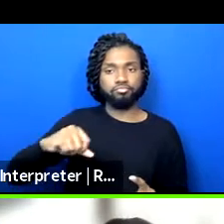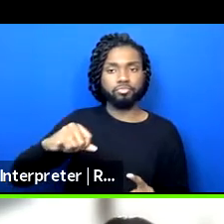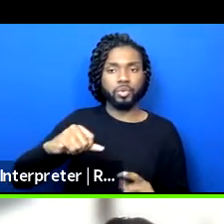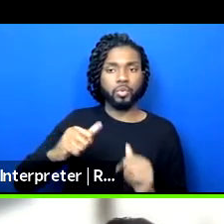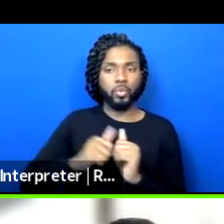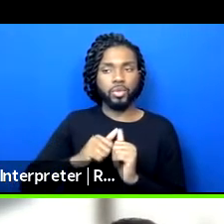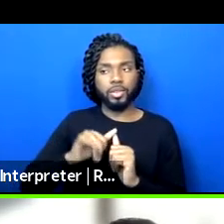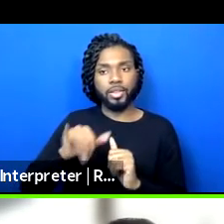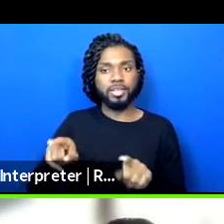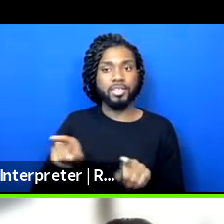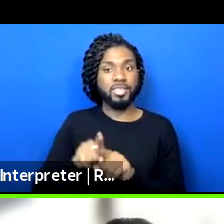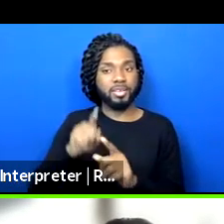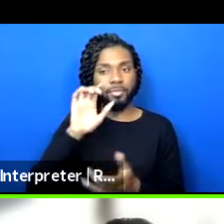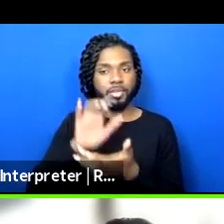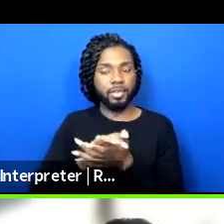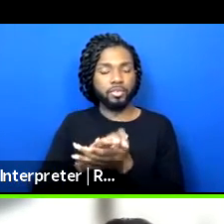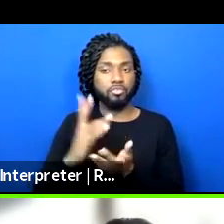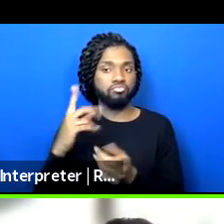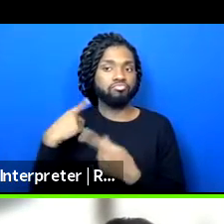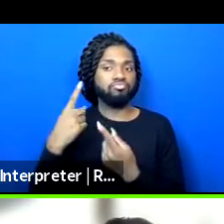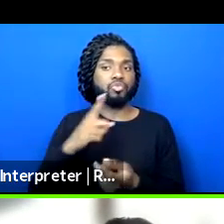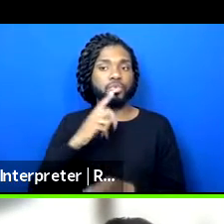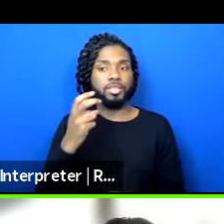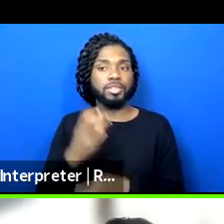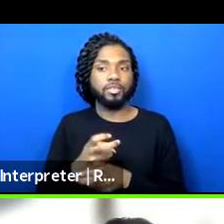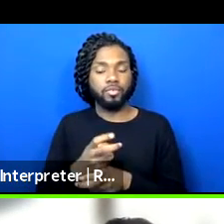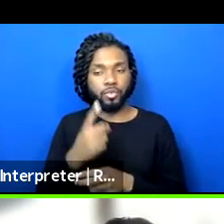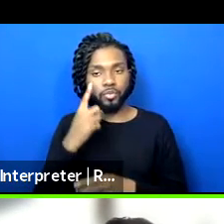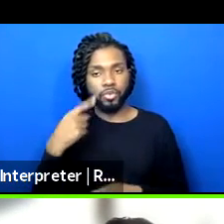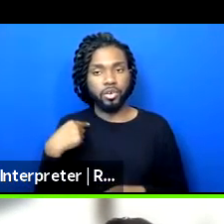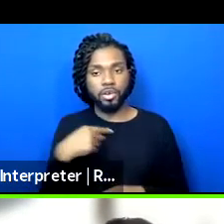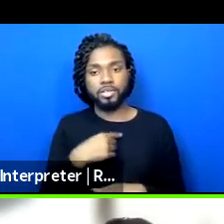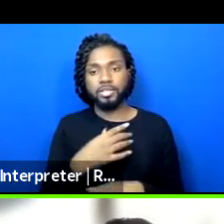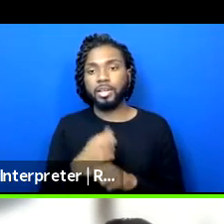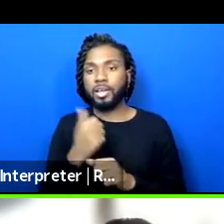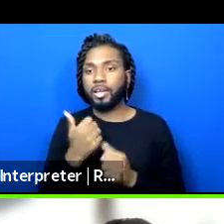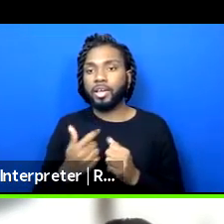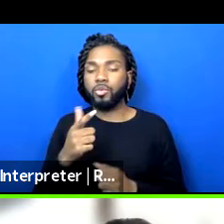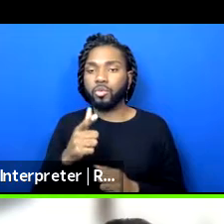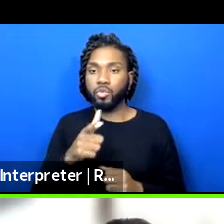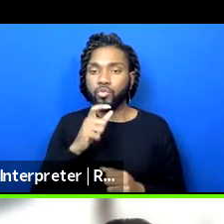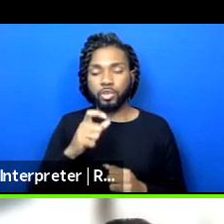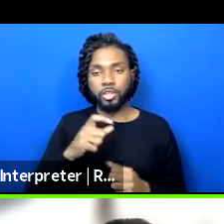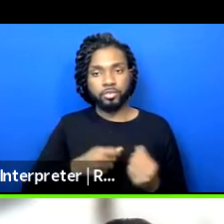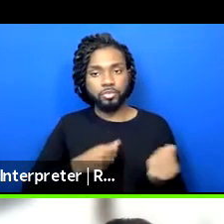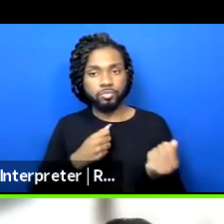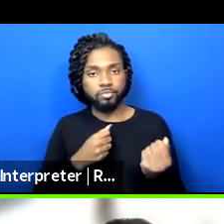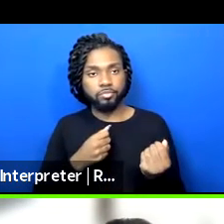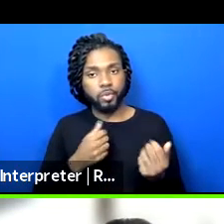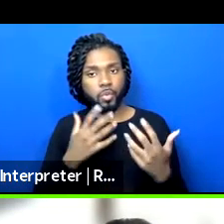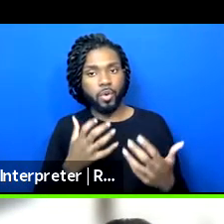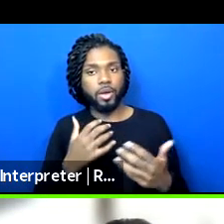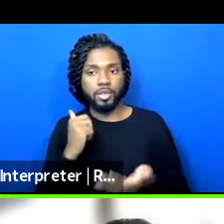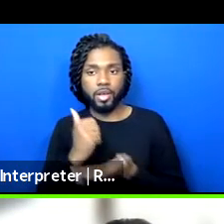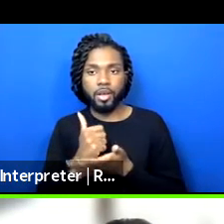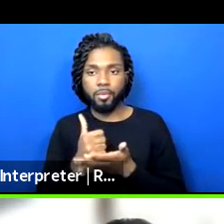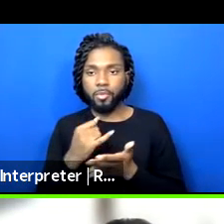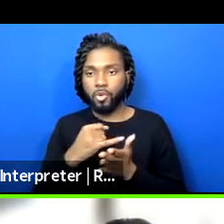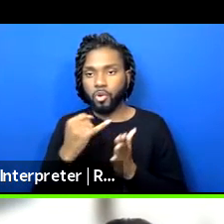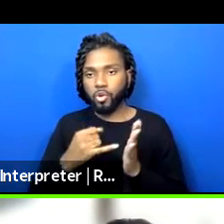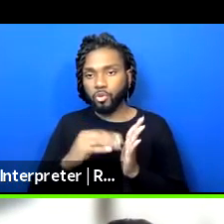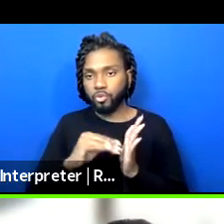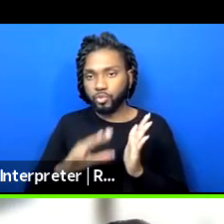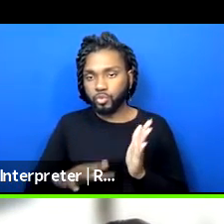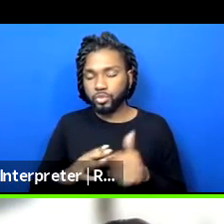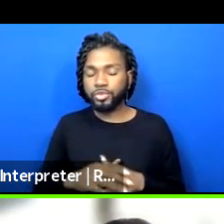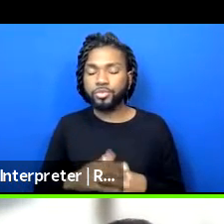same belief. So it's been very difficult to get anyone really latched on to helping arts students specifically. And we